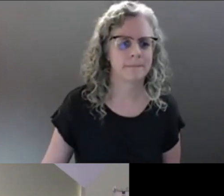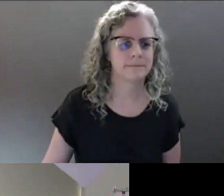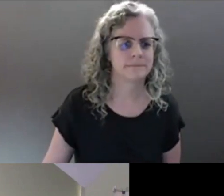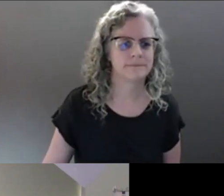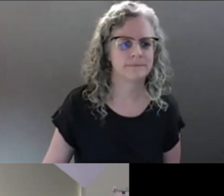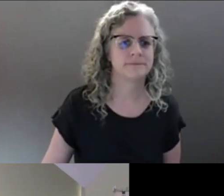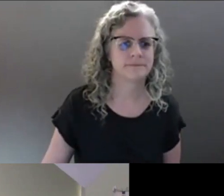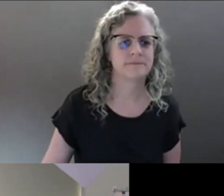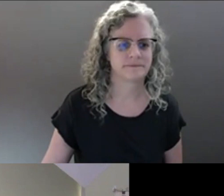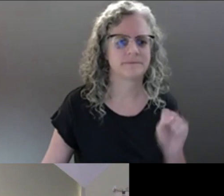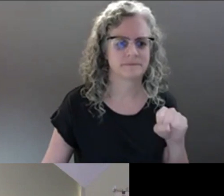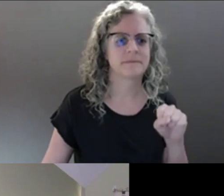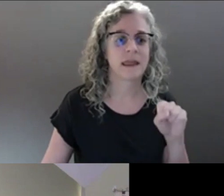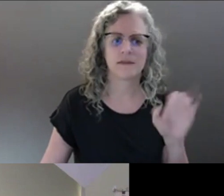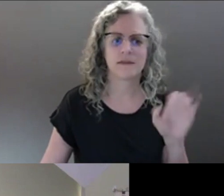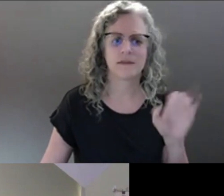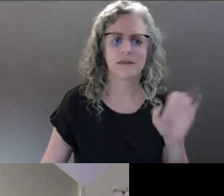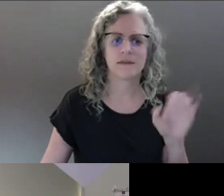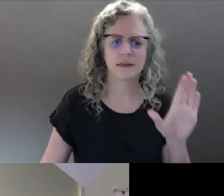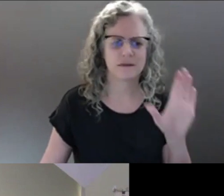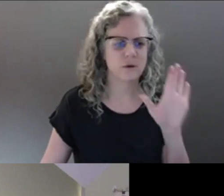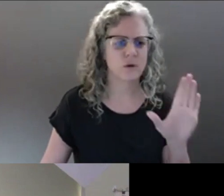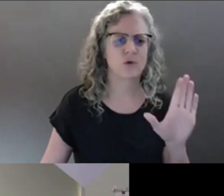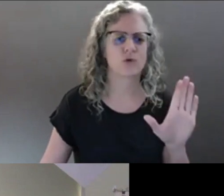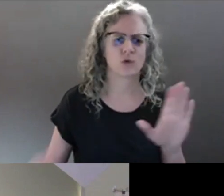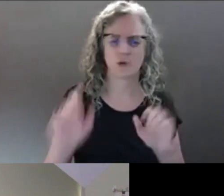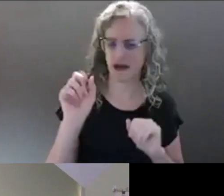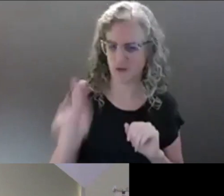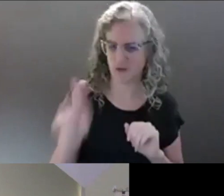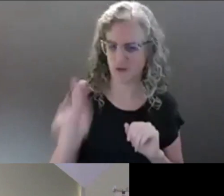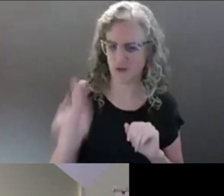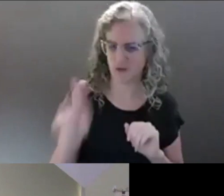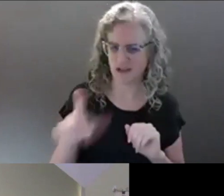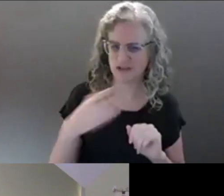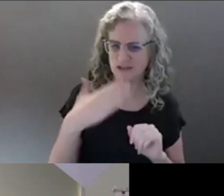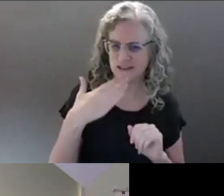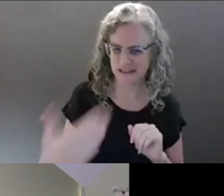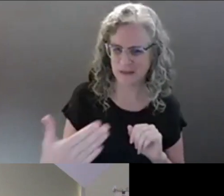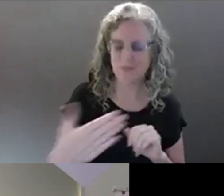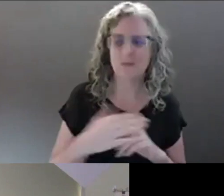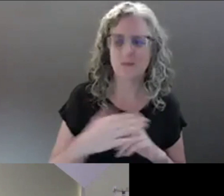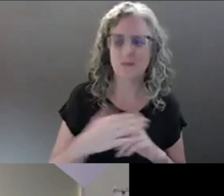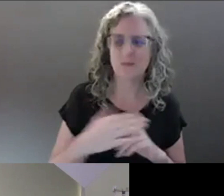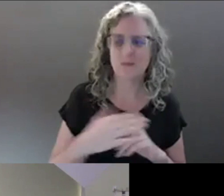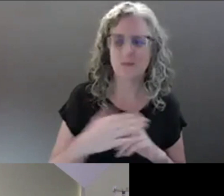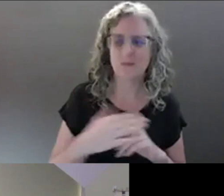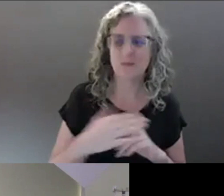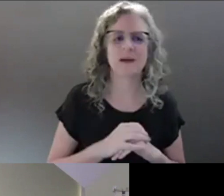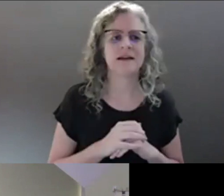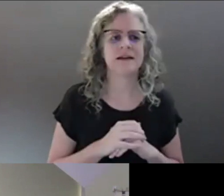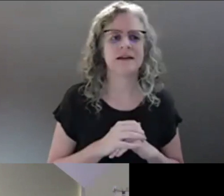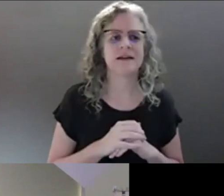information based on also information that I found for the presentation. So if you want to learn more about